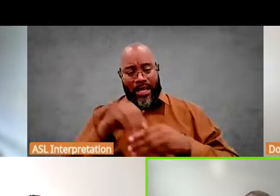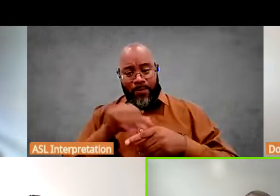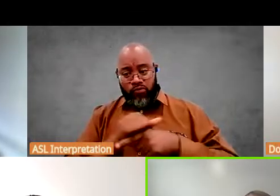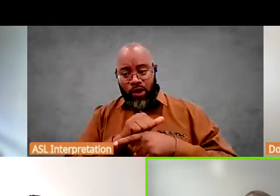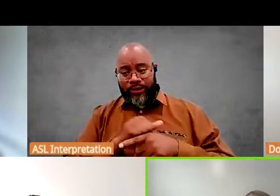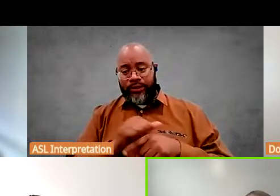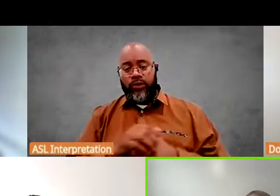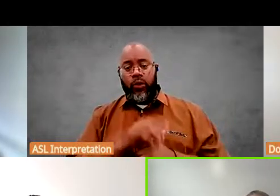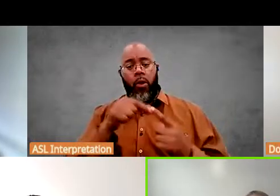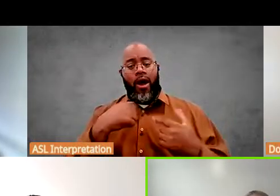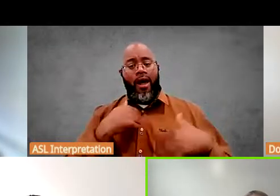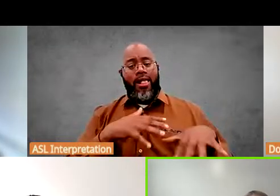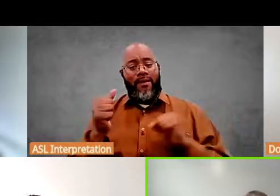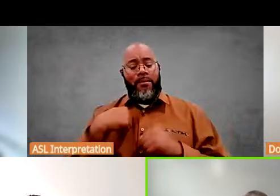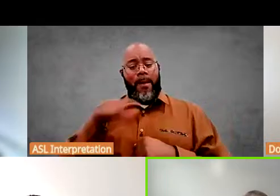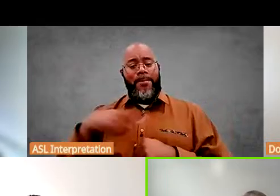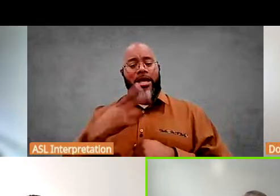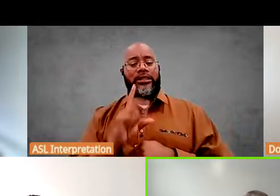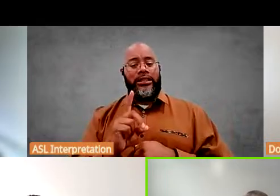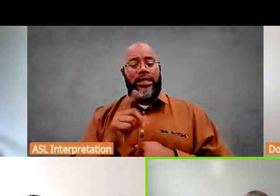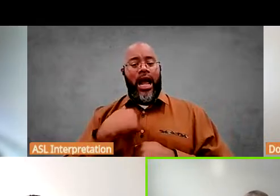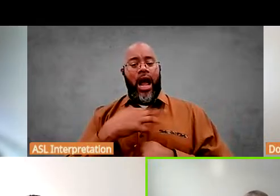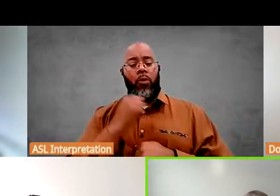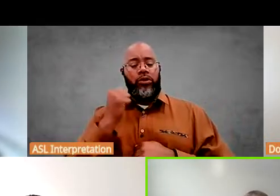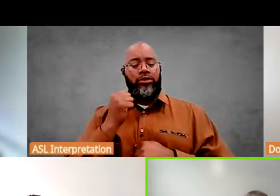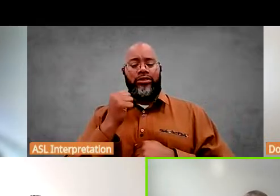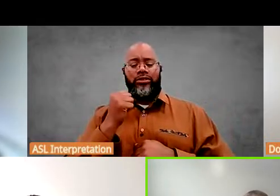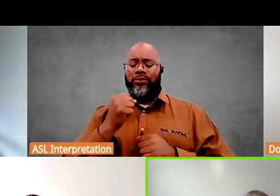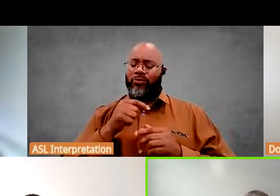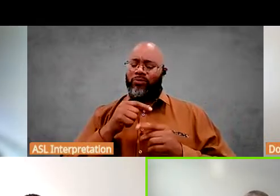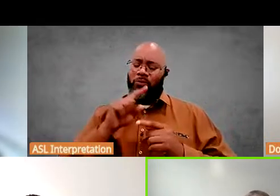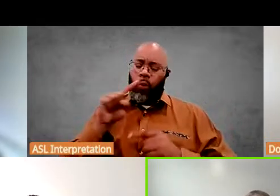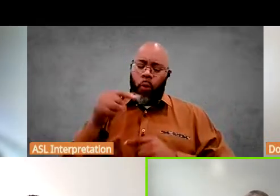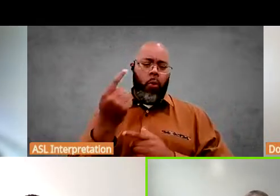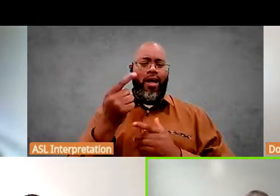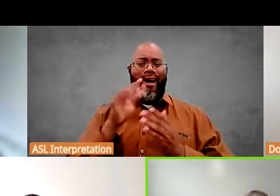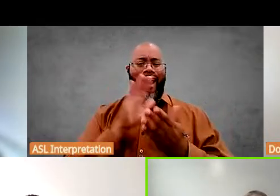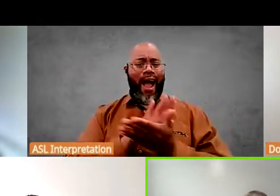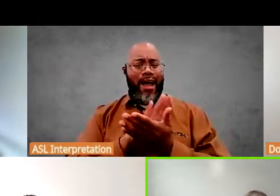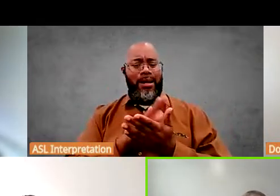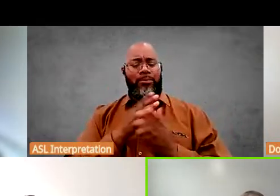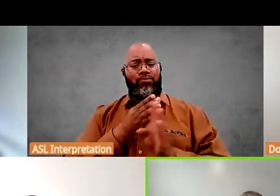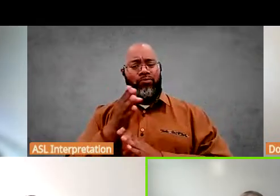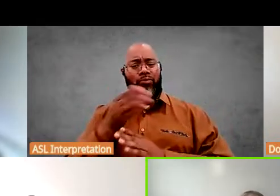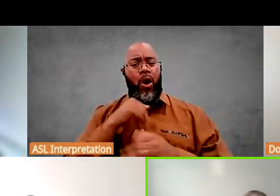when I left my PhD, I was purely academic, right? And I finished my PhD and I went to